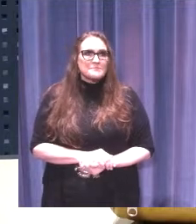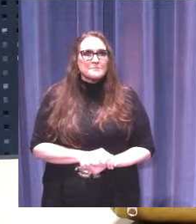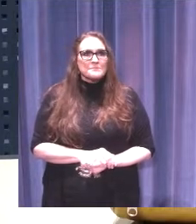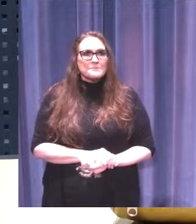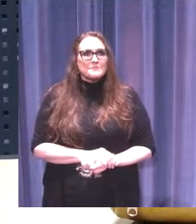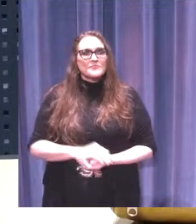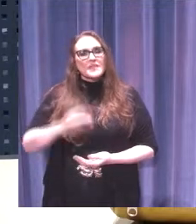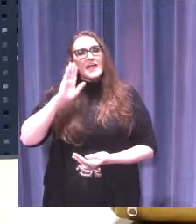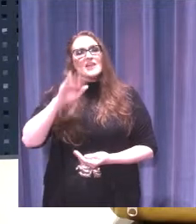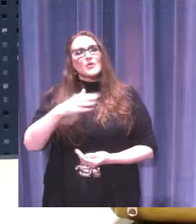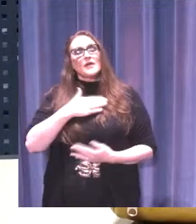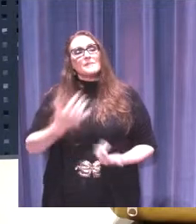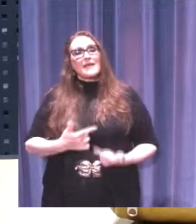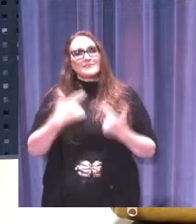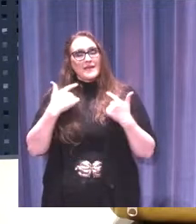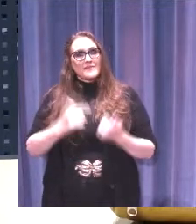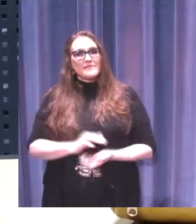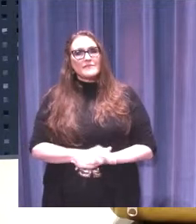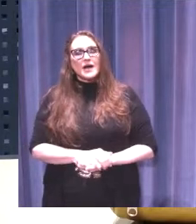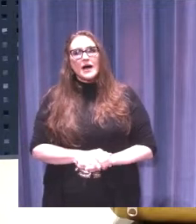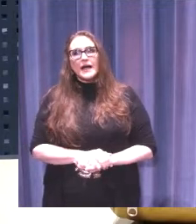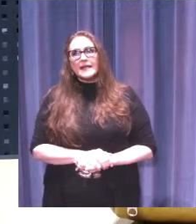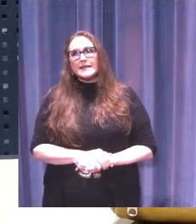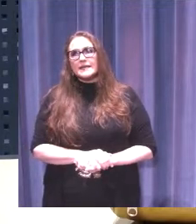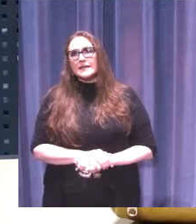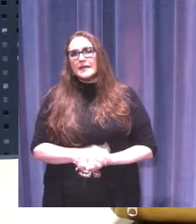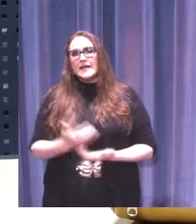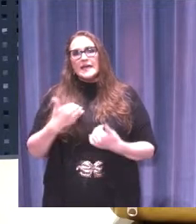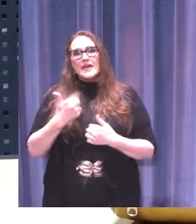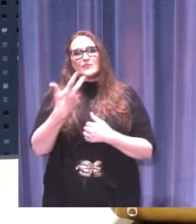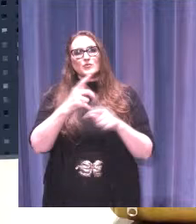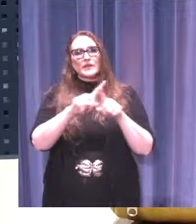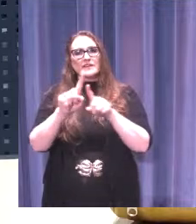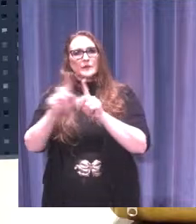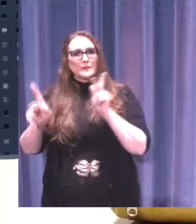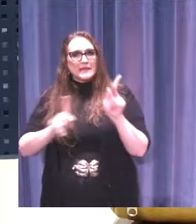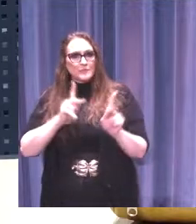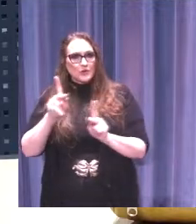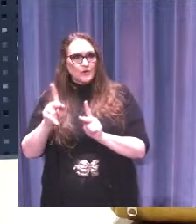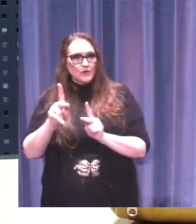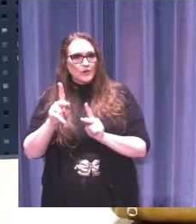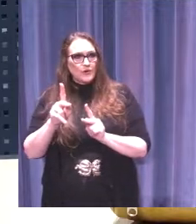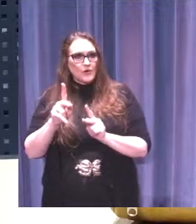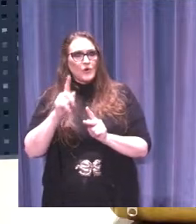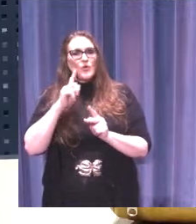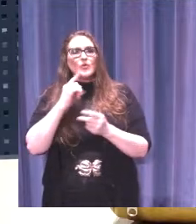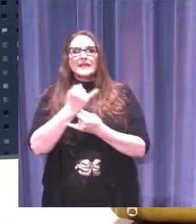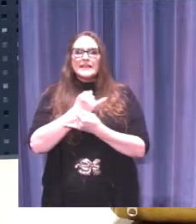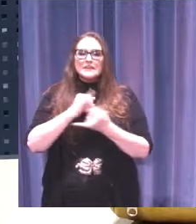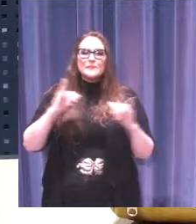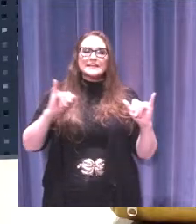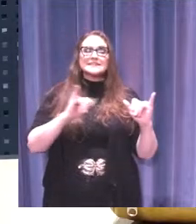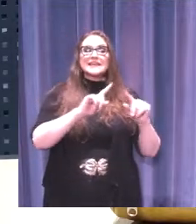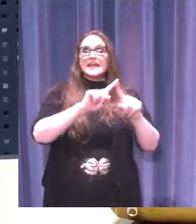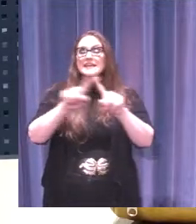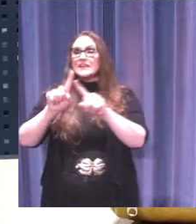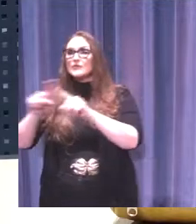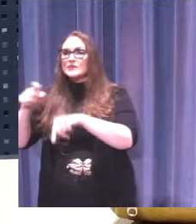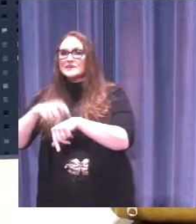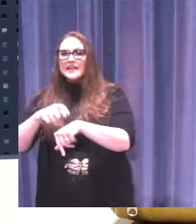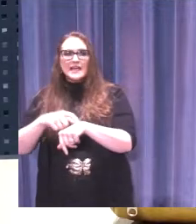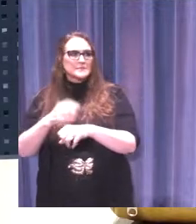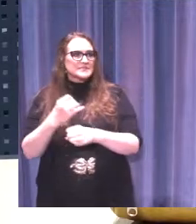I know in my life, I have 3 different people who independently at different times just made